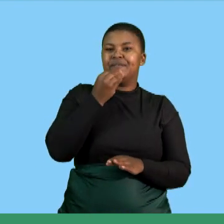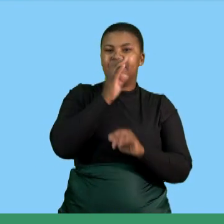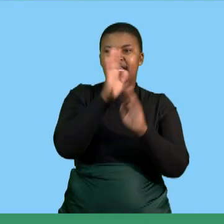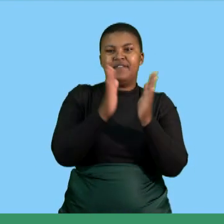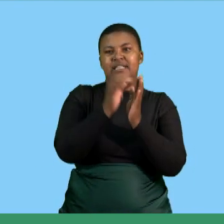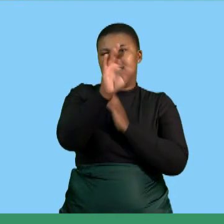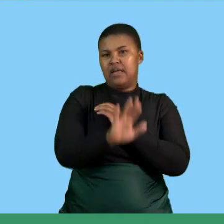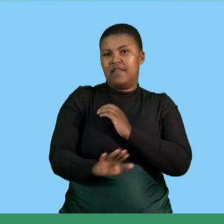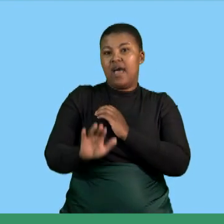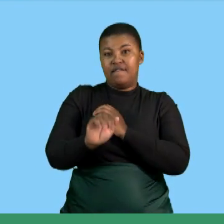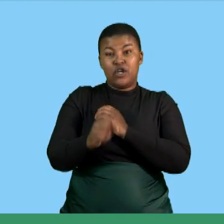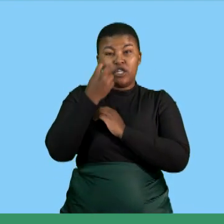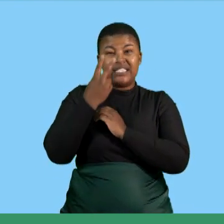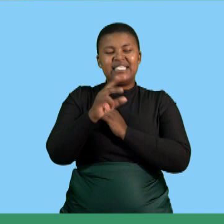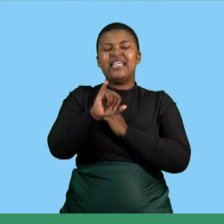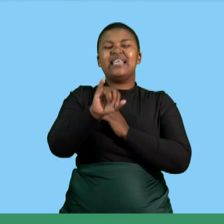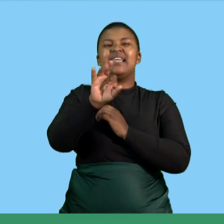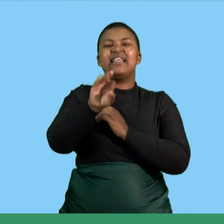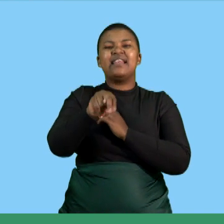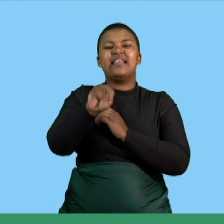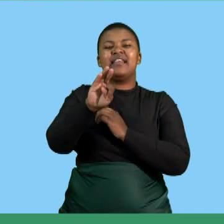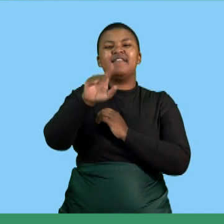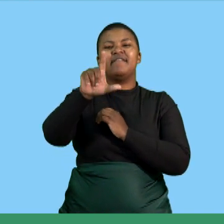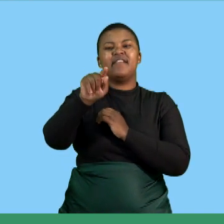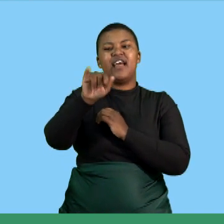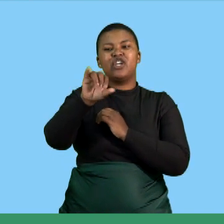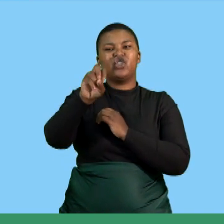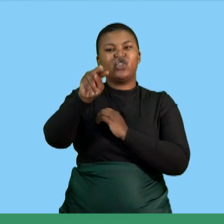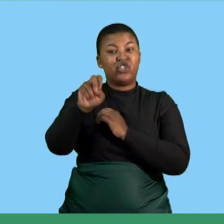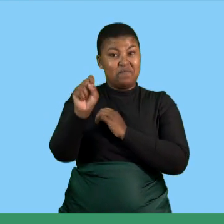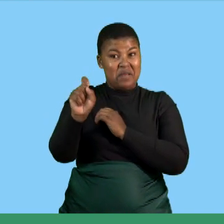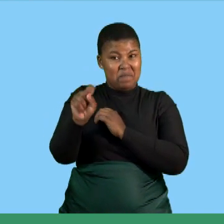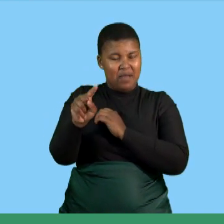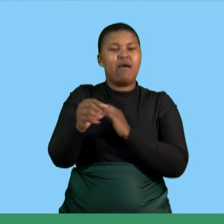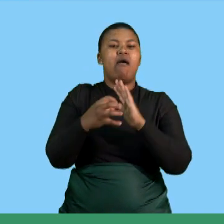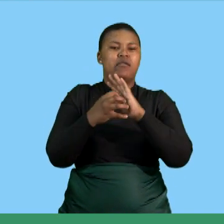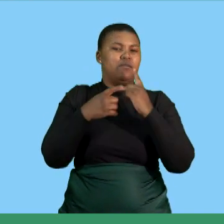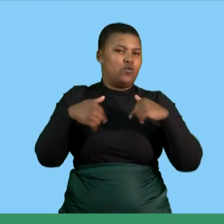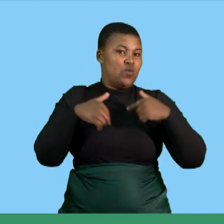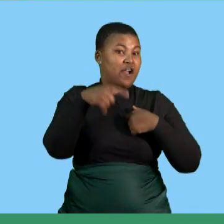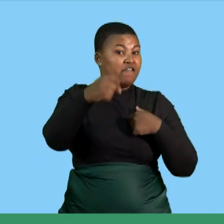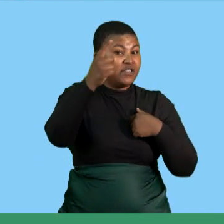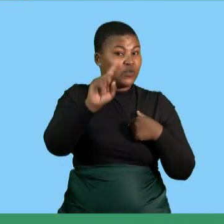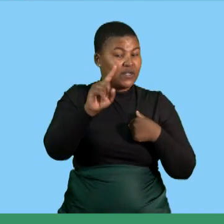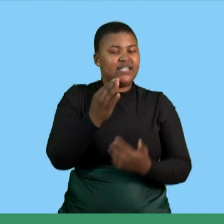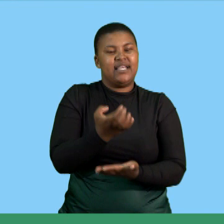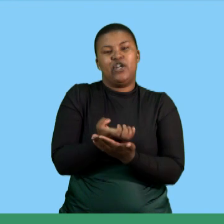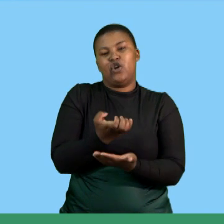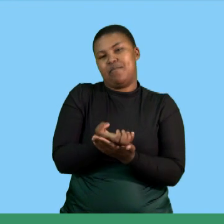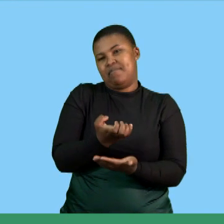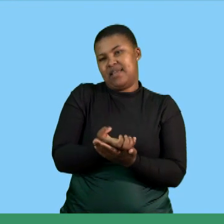South Africa. So our clue here is inflation rate. So our first component then will